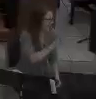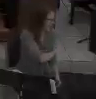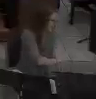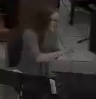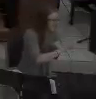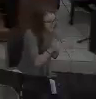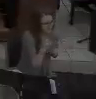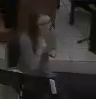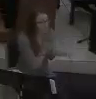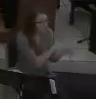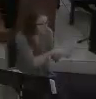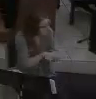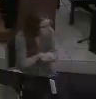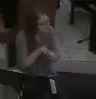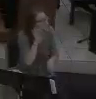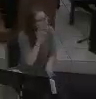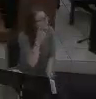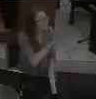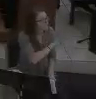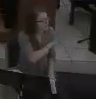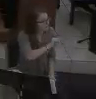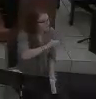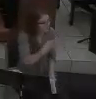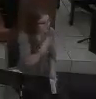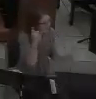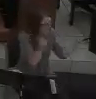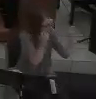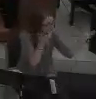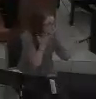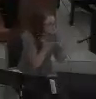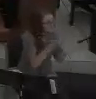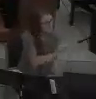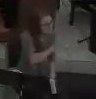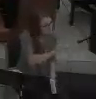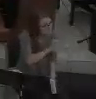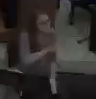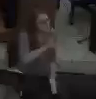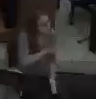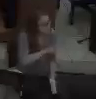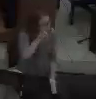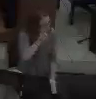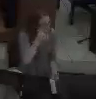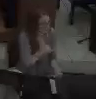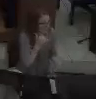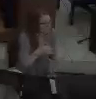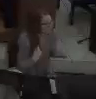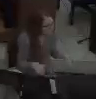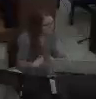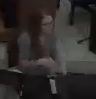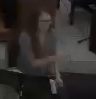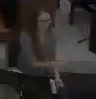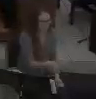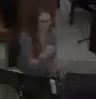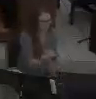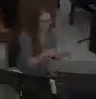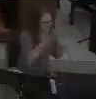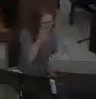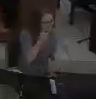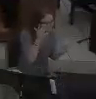am preaching for the 45th anniversary service at MCC Baltimore today. So yes, prayers for the feet.